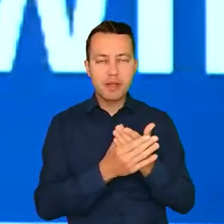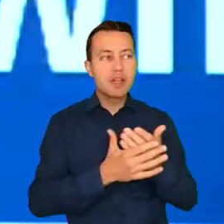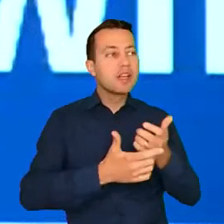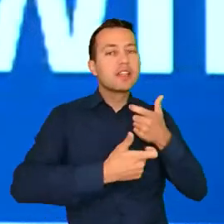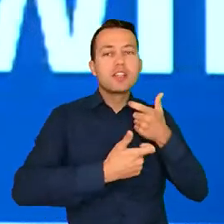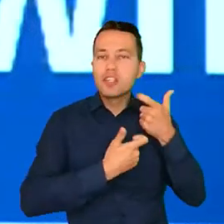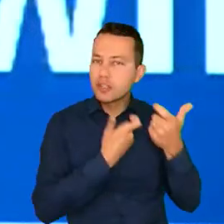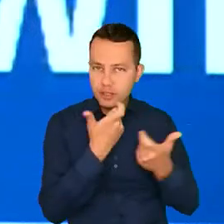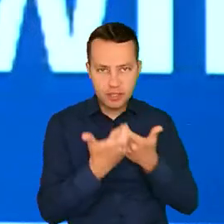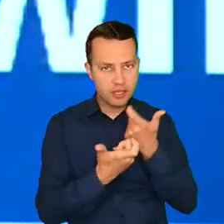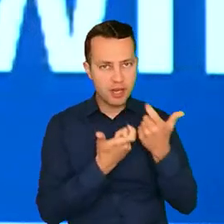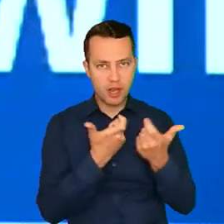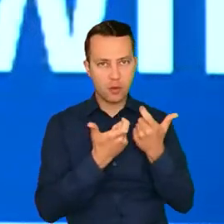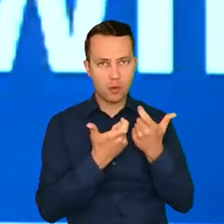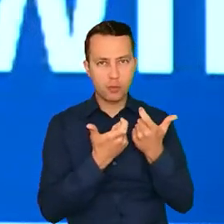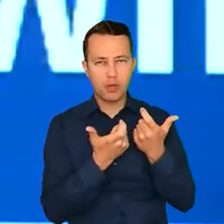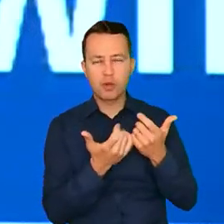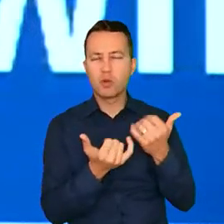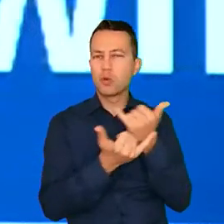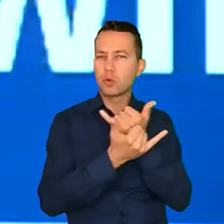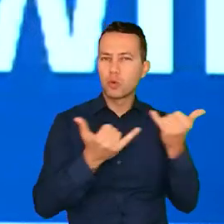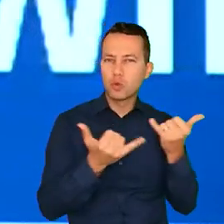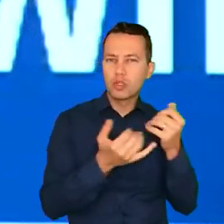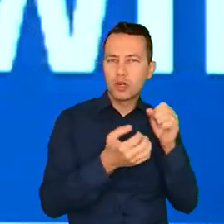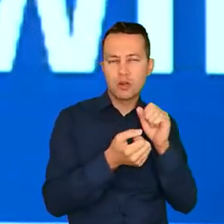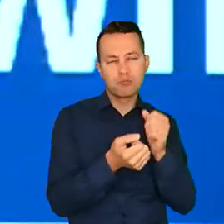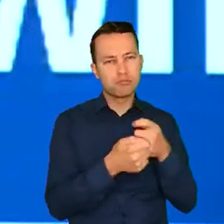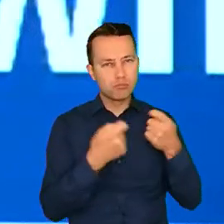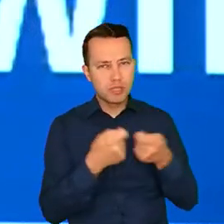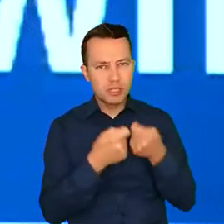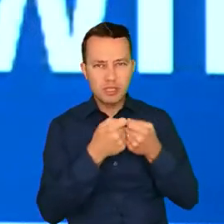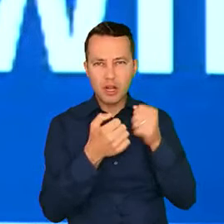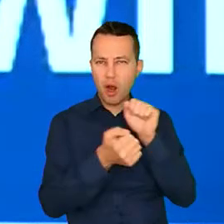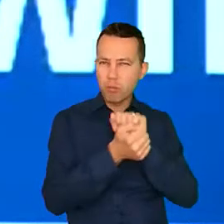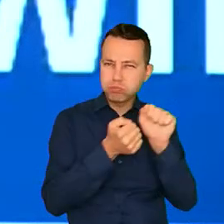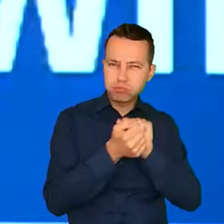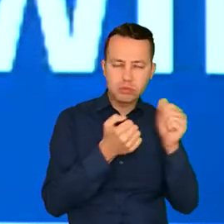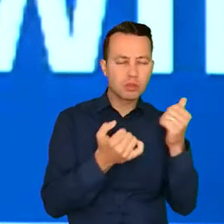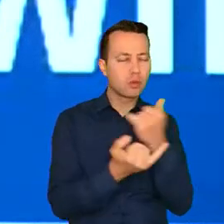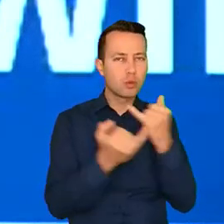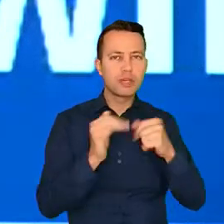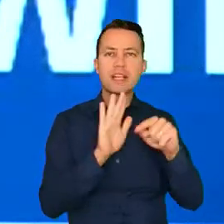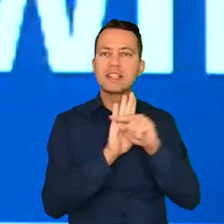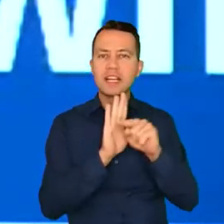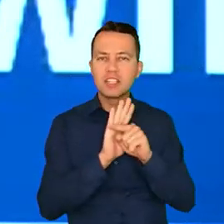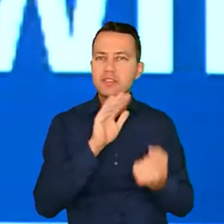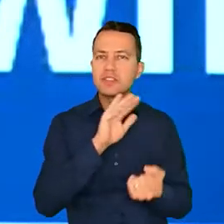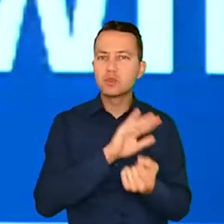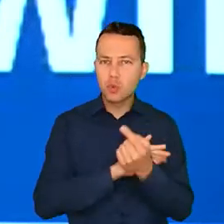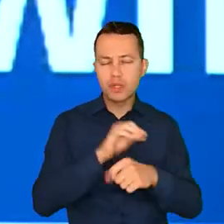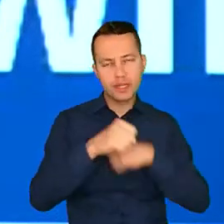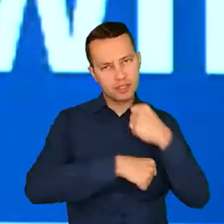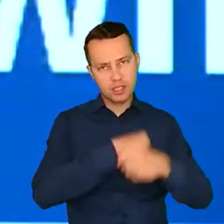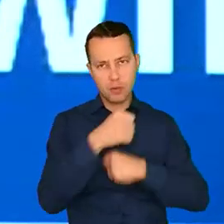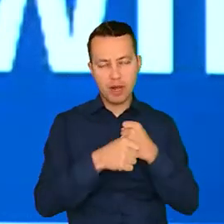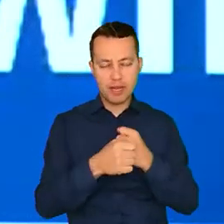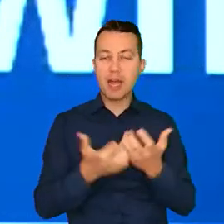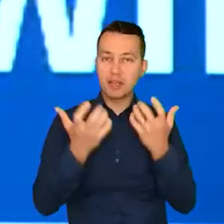to a situation in which the businesses in their conduct do not result